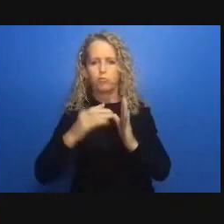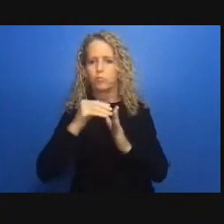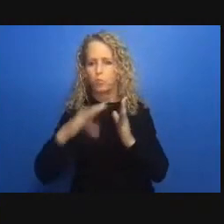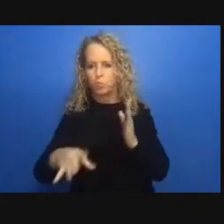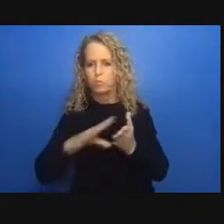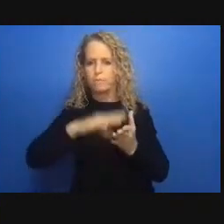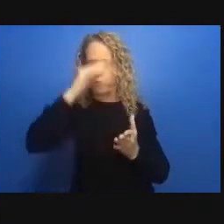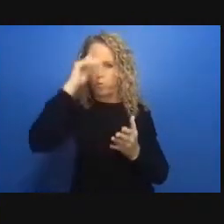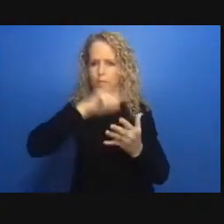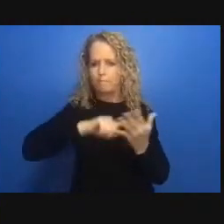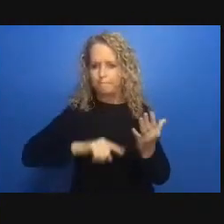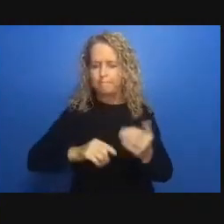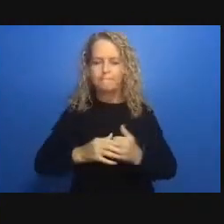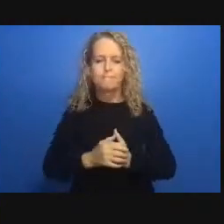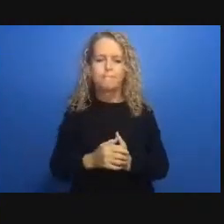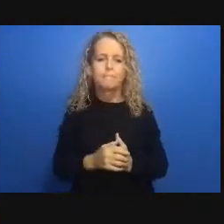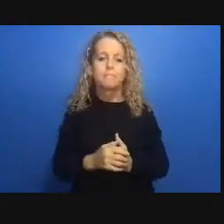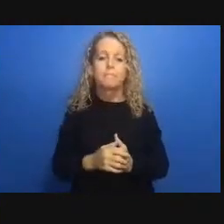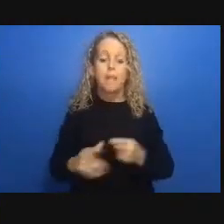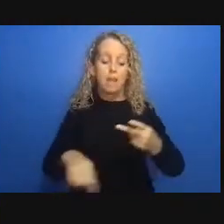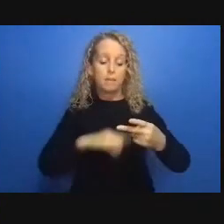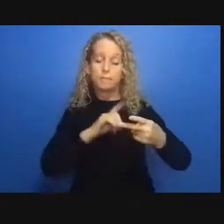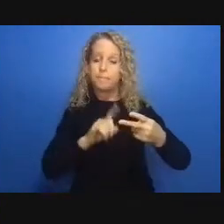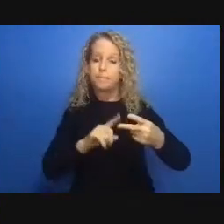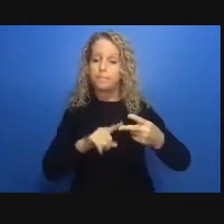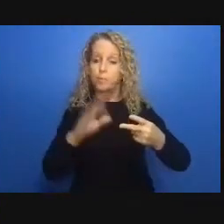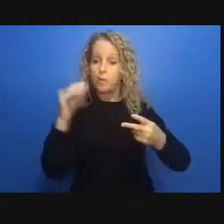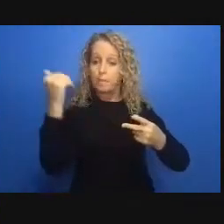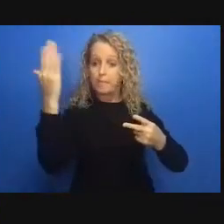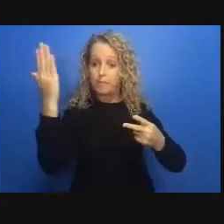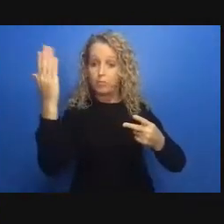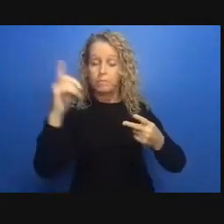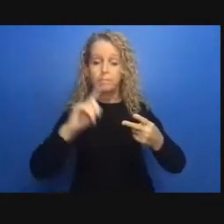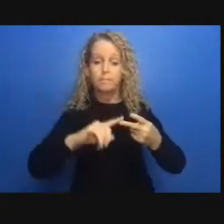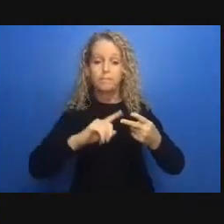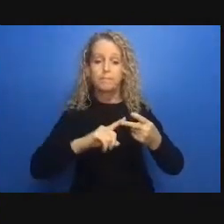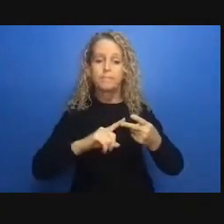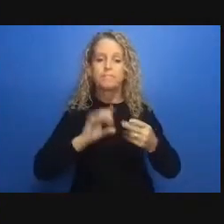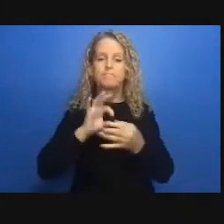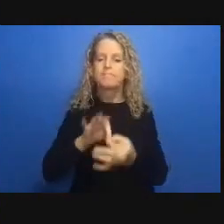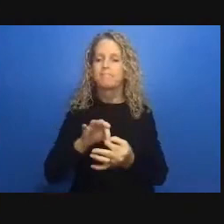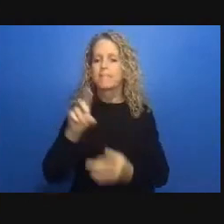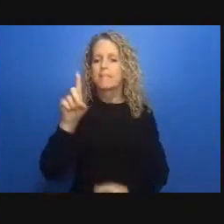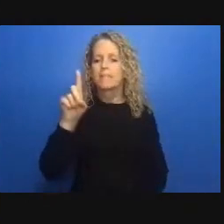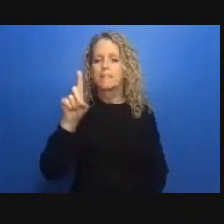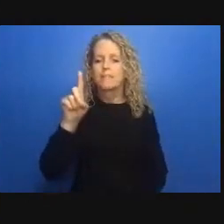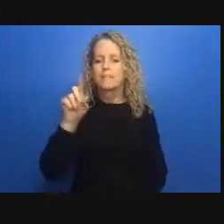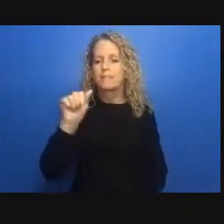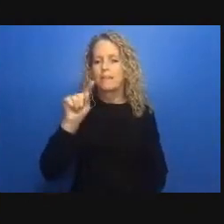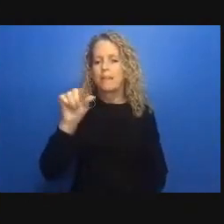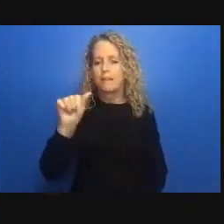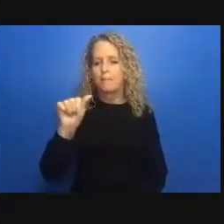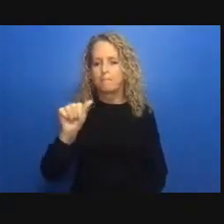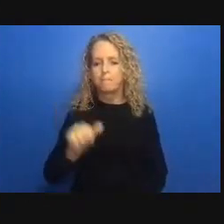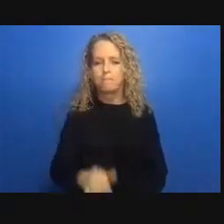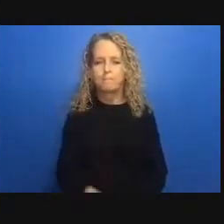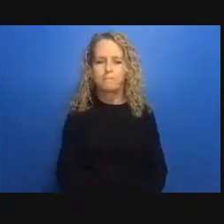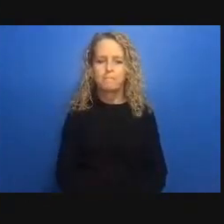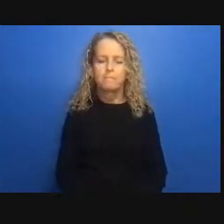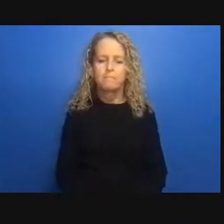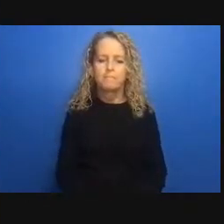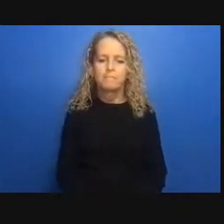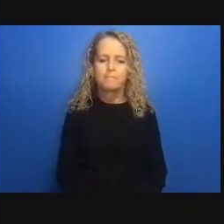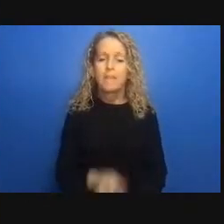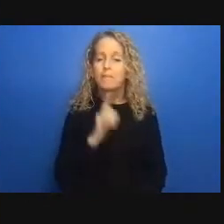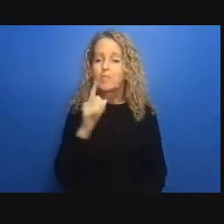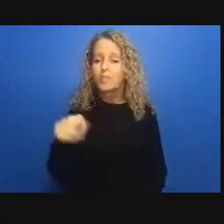want to talk about is about data. You probably heard that little